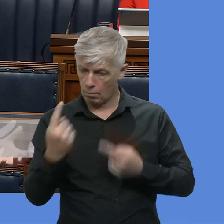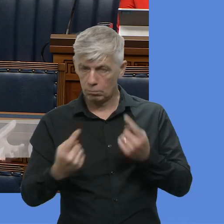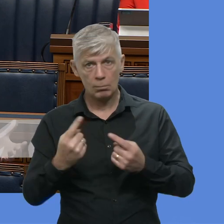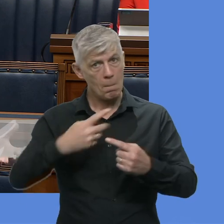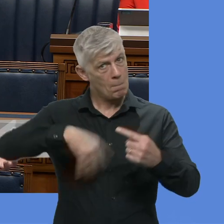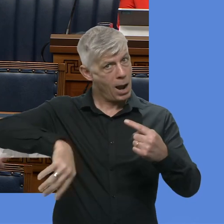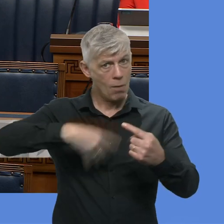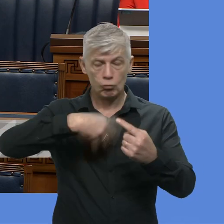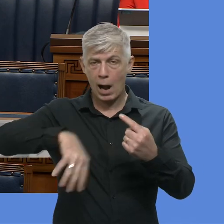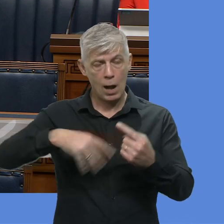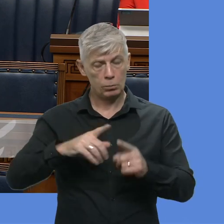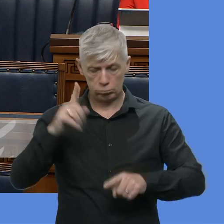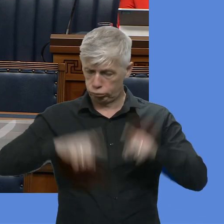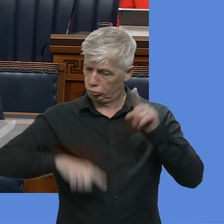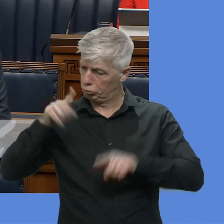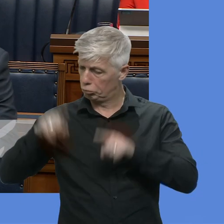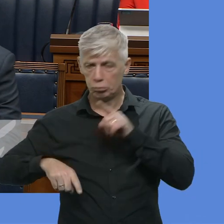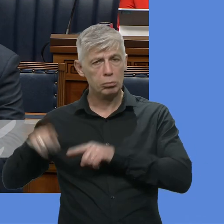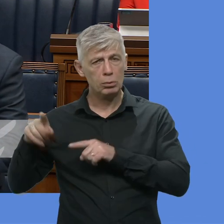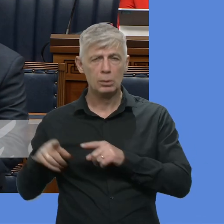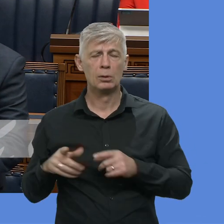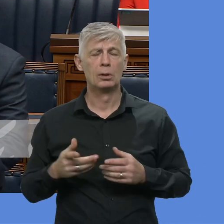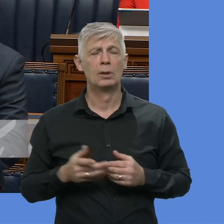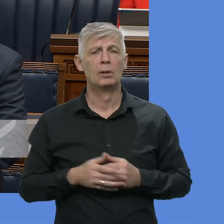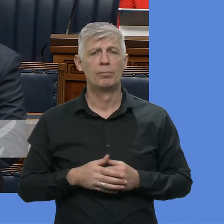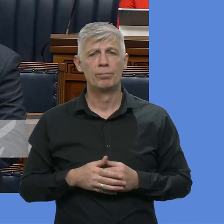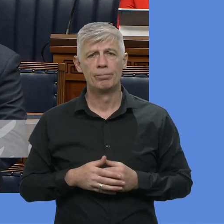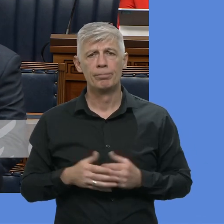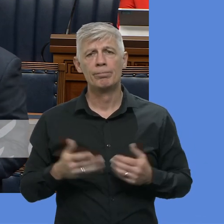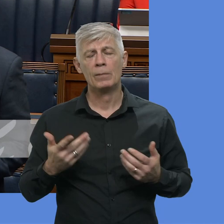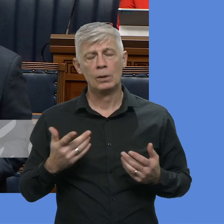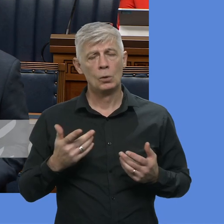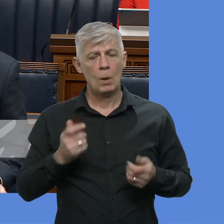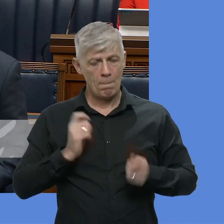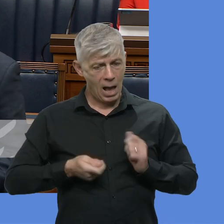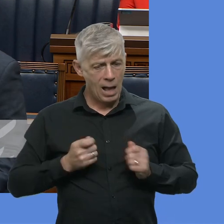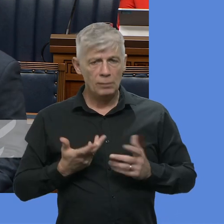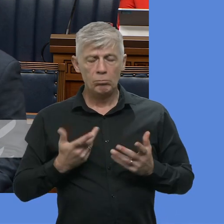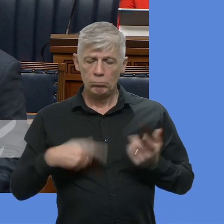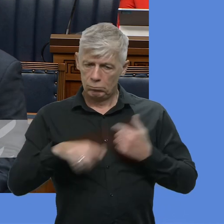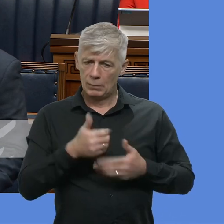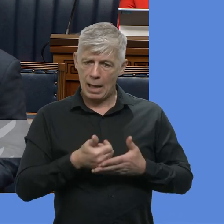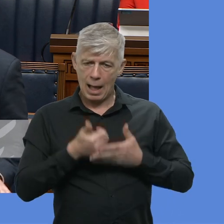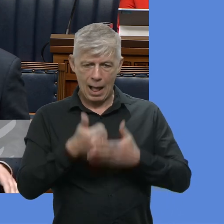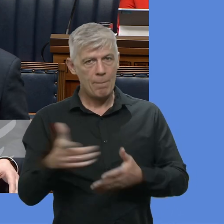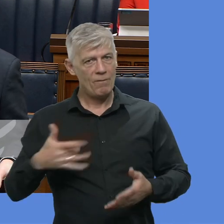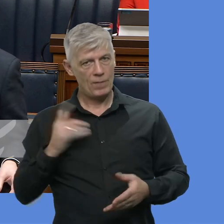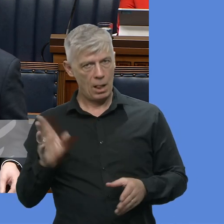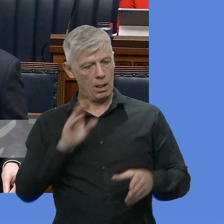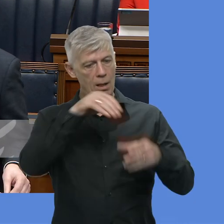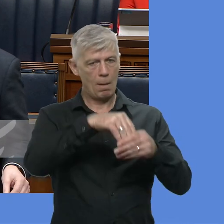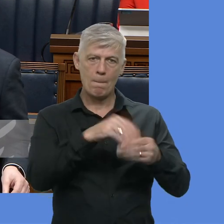of socio-economic backgrounds as well. The bands can help to give people a real sense of belonging